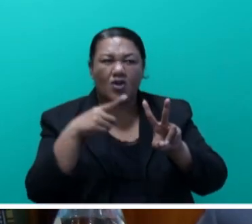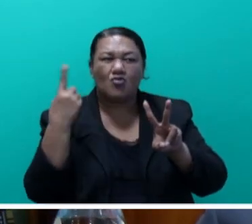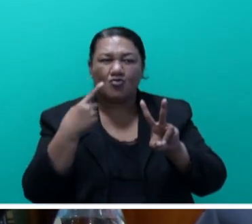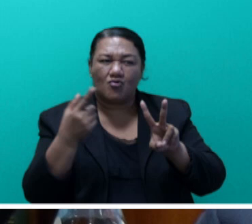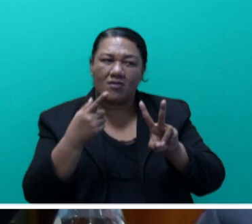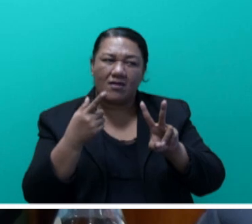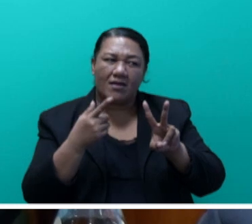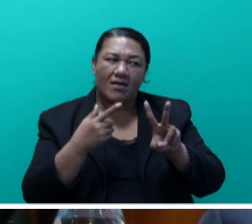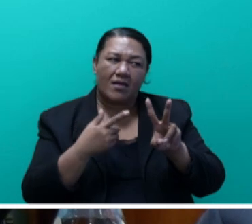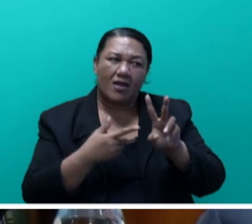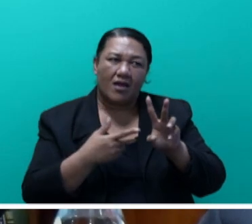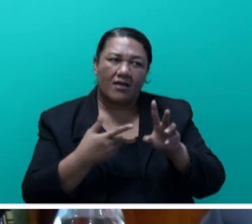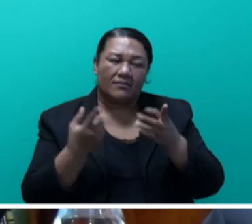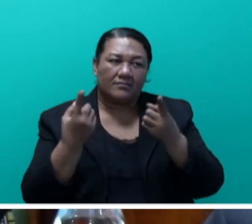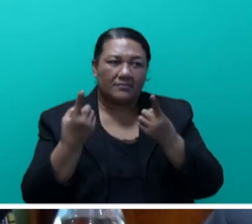us.